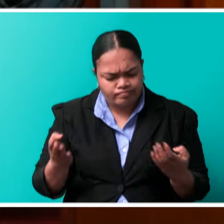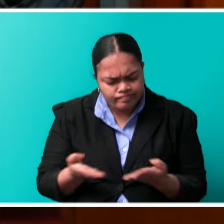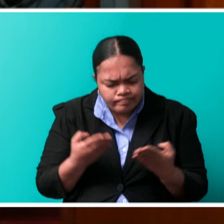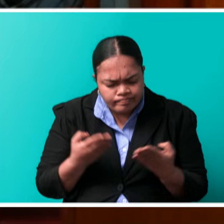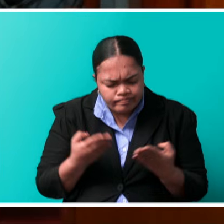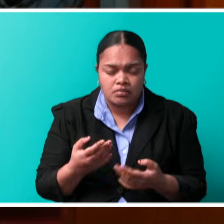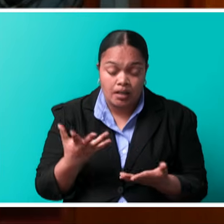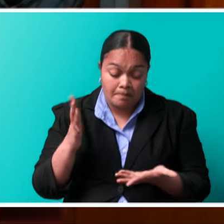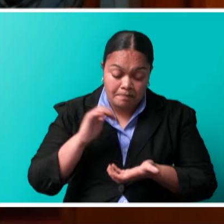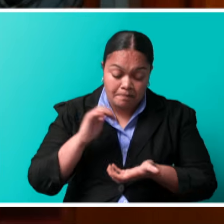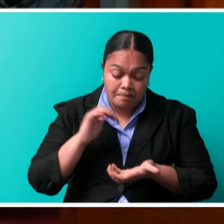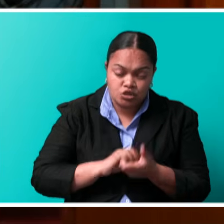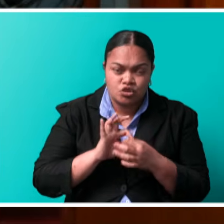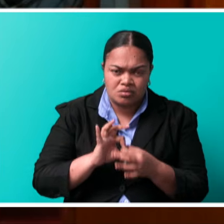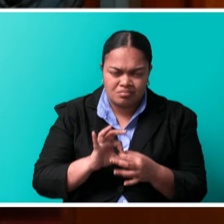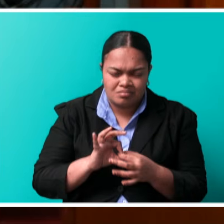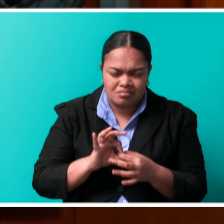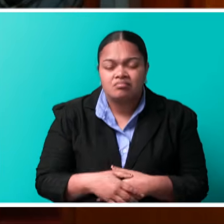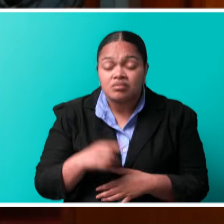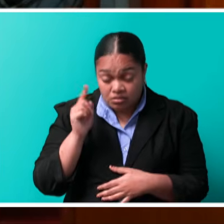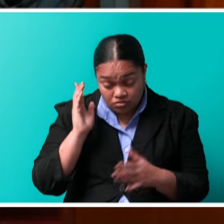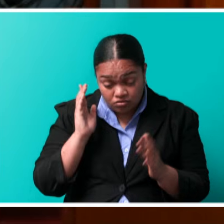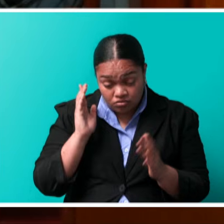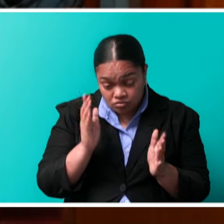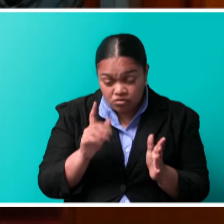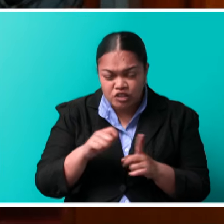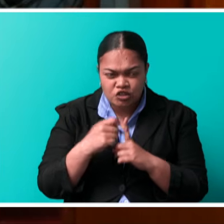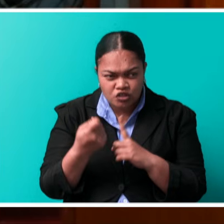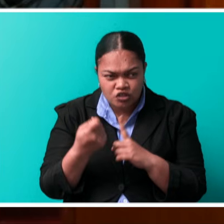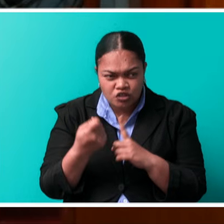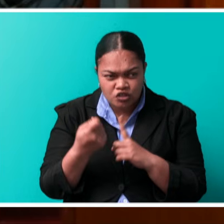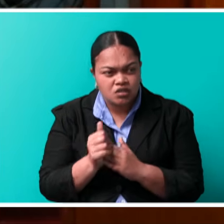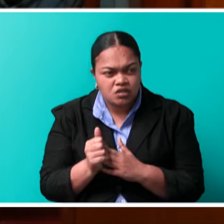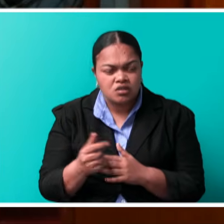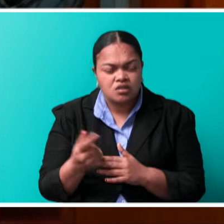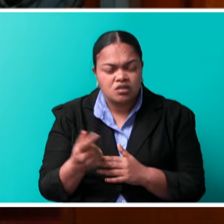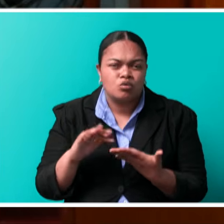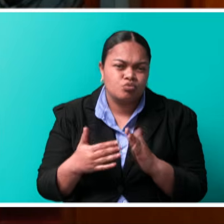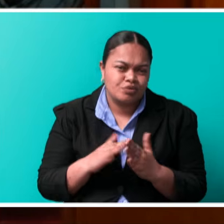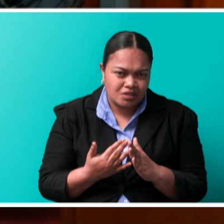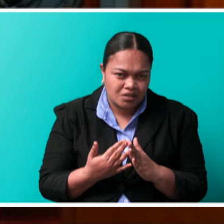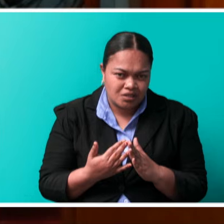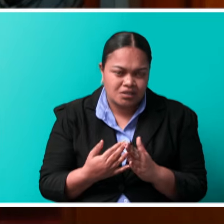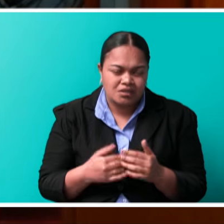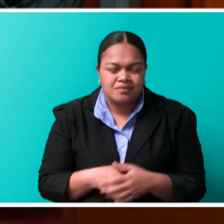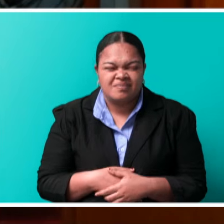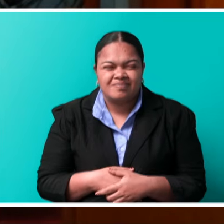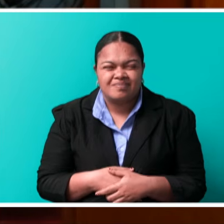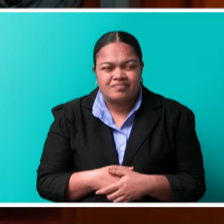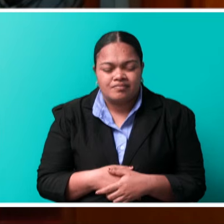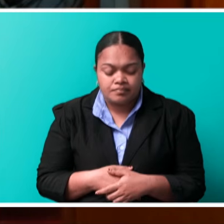and partnership with families, churches, schools, traditional leaders, and communities in the fight